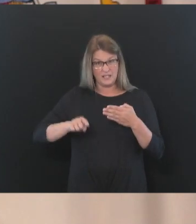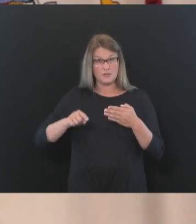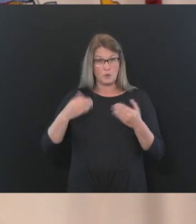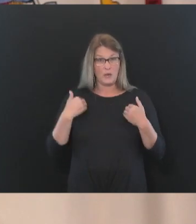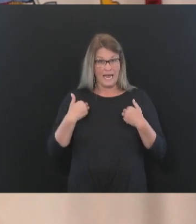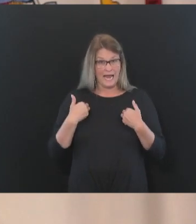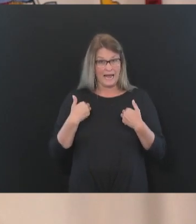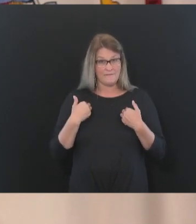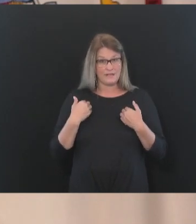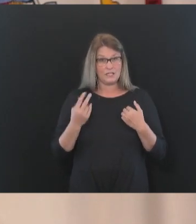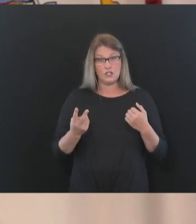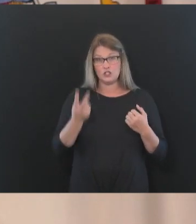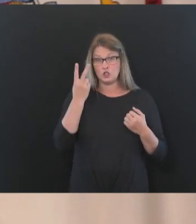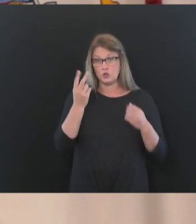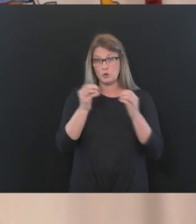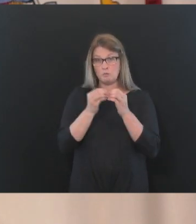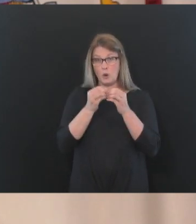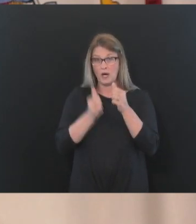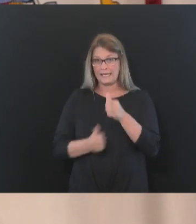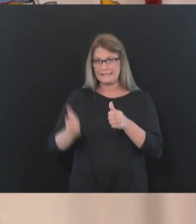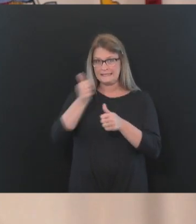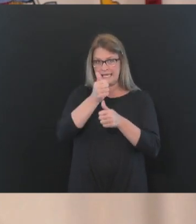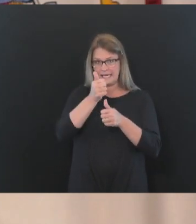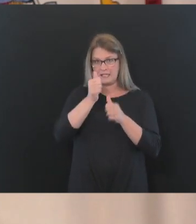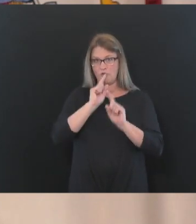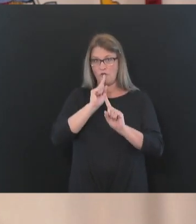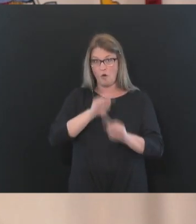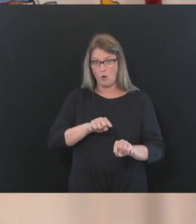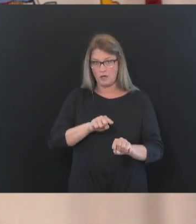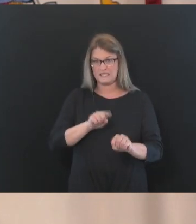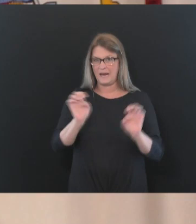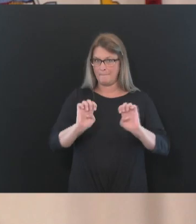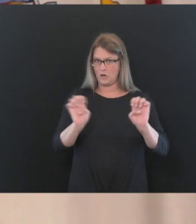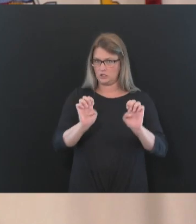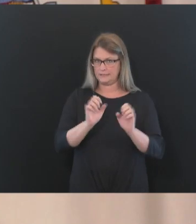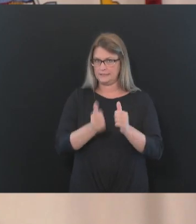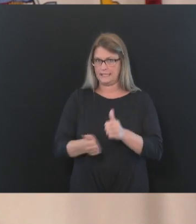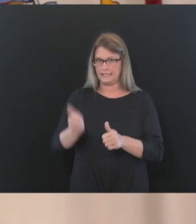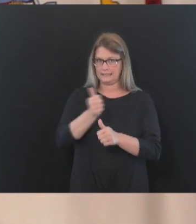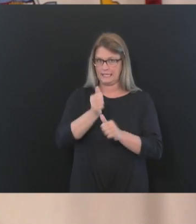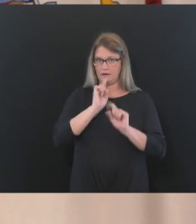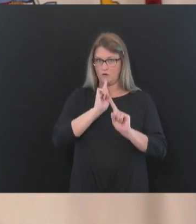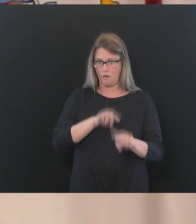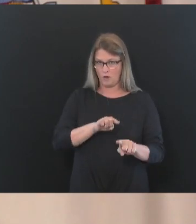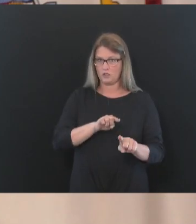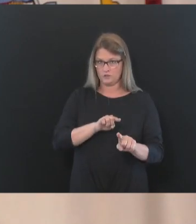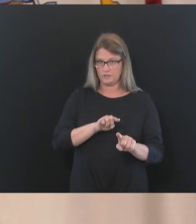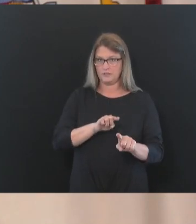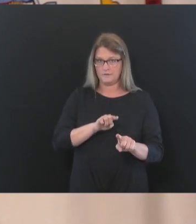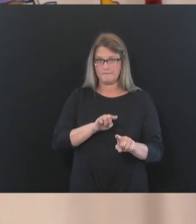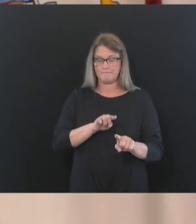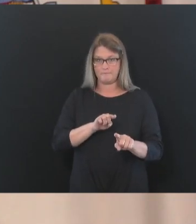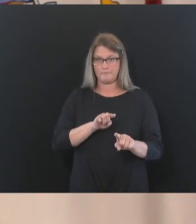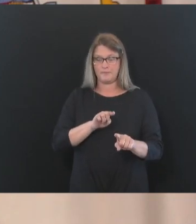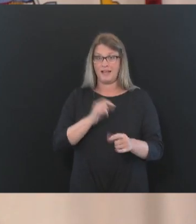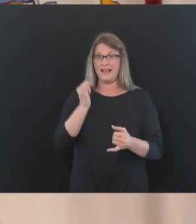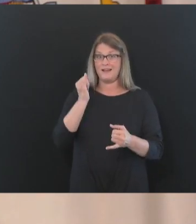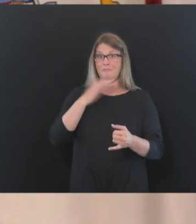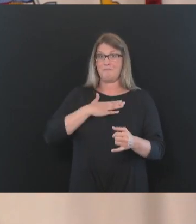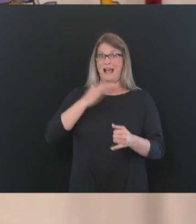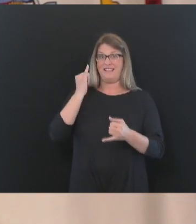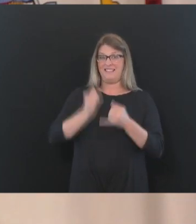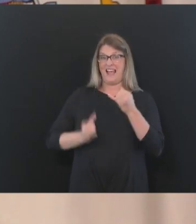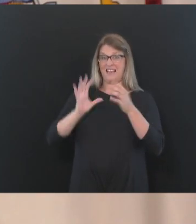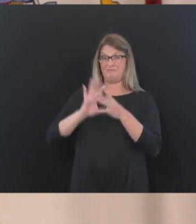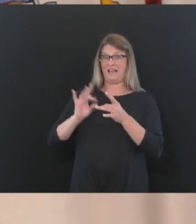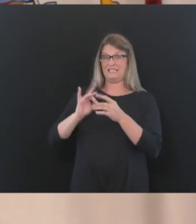more executive orders, emergency orders. You know, the last time I spoke with you on Friday,